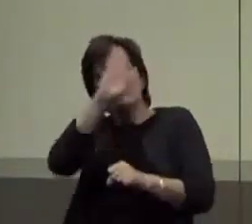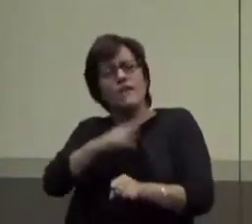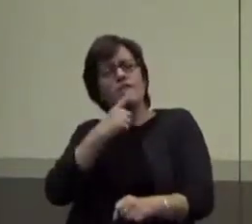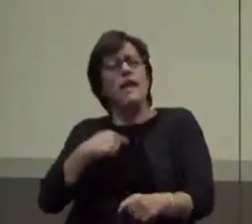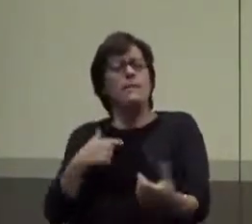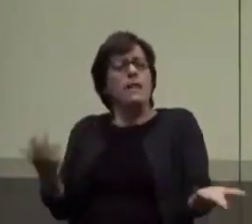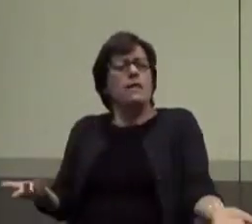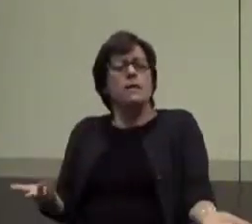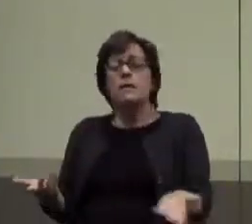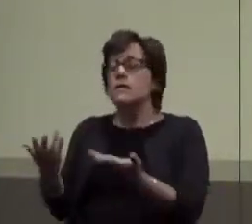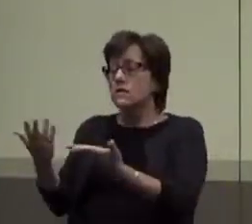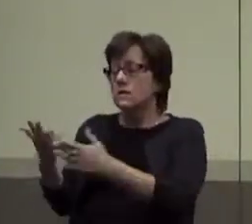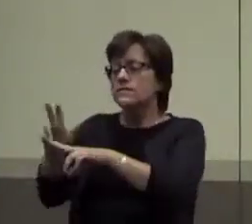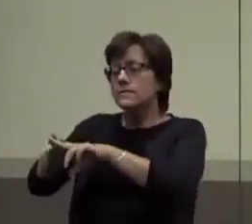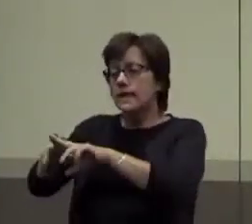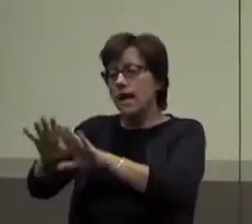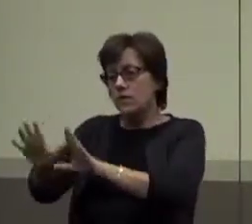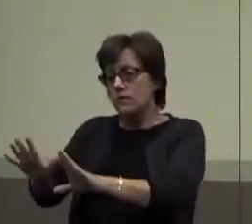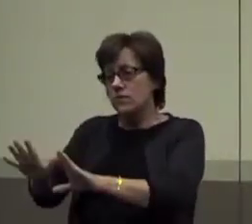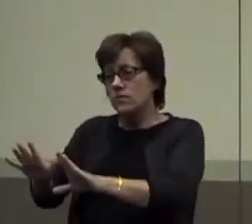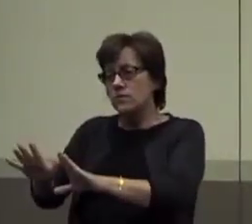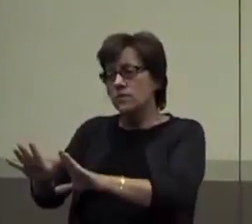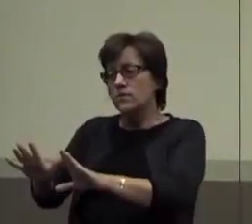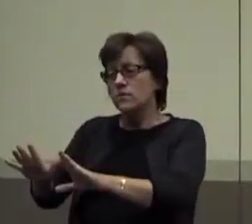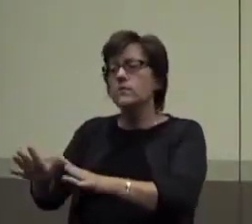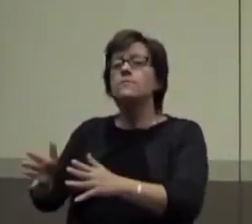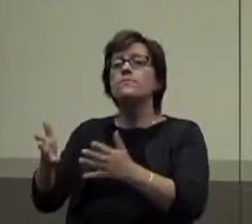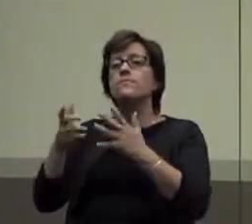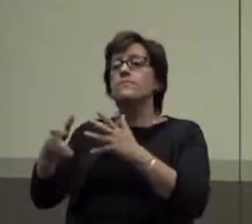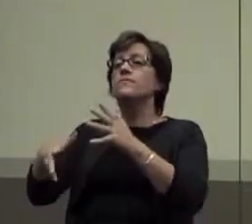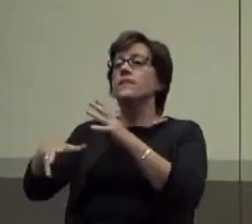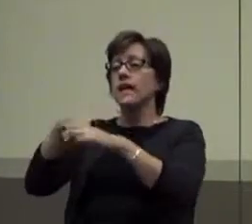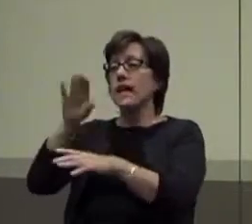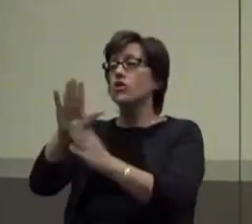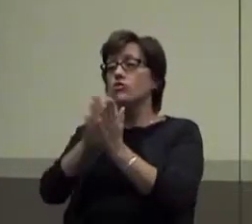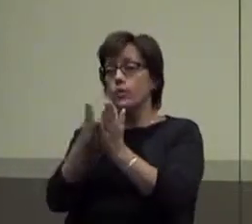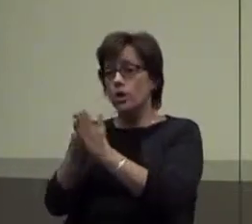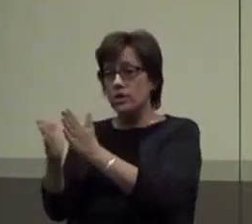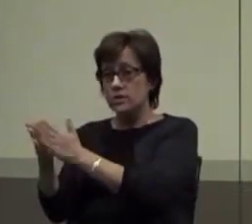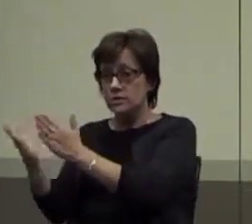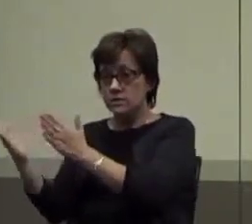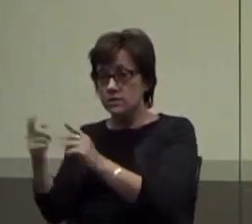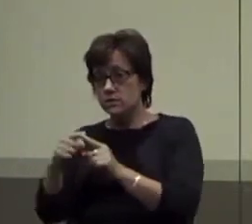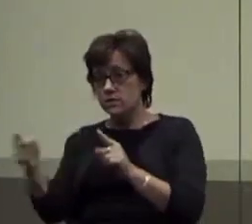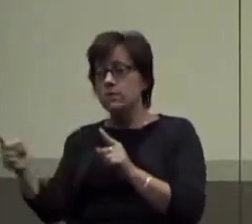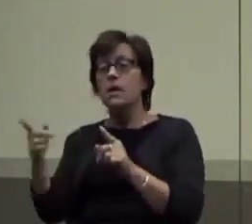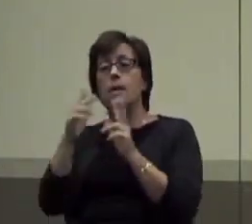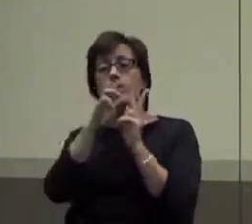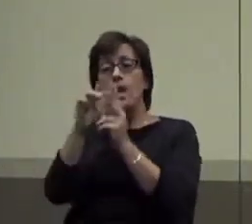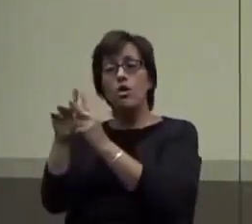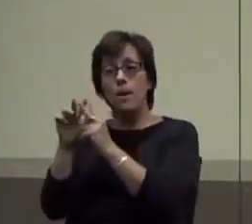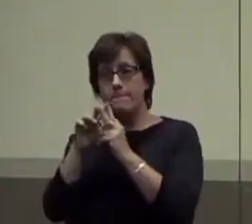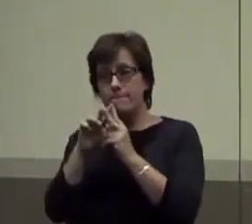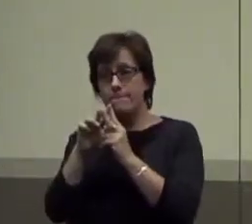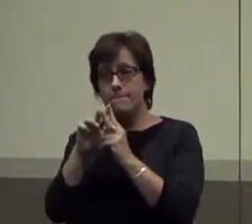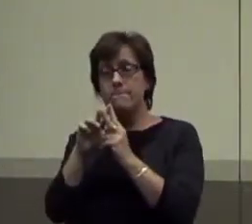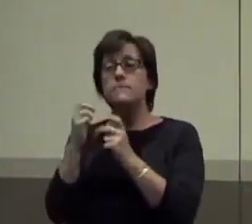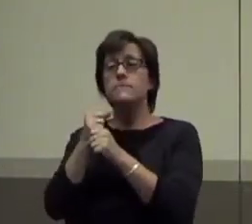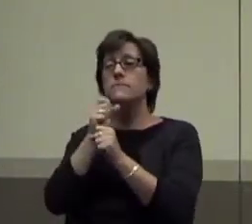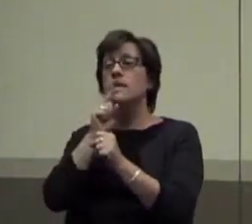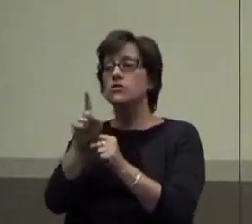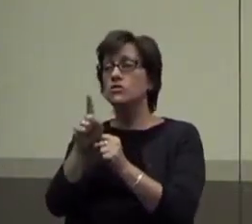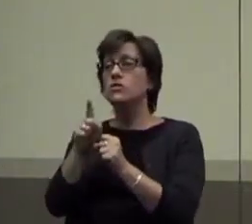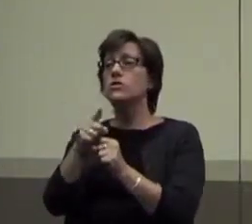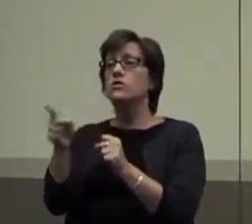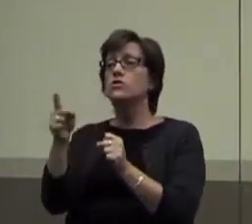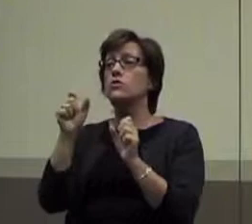me? Sit down. I want you to get out your books, pair up, and make sure